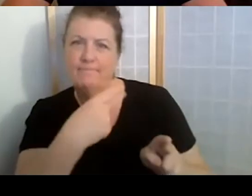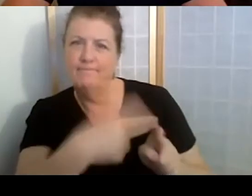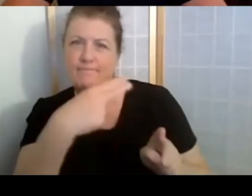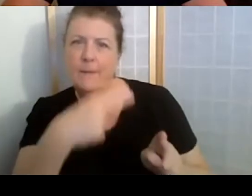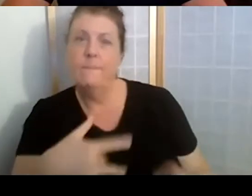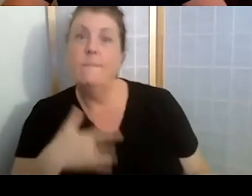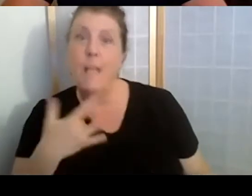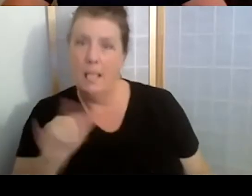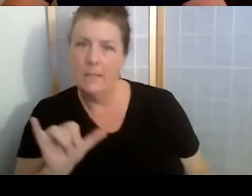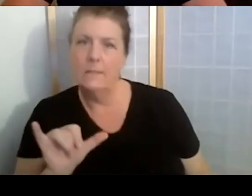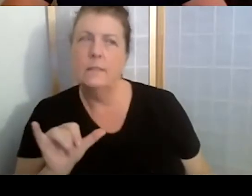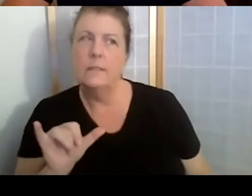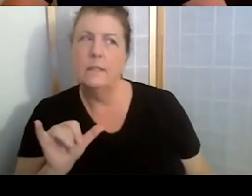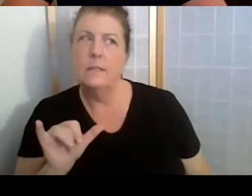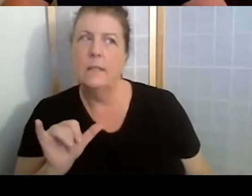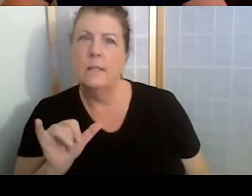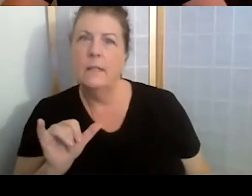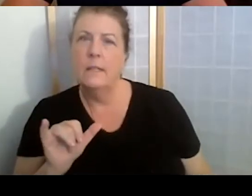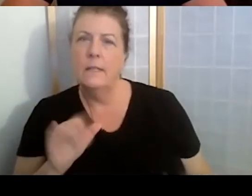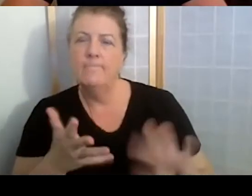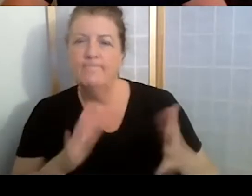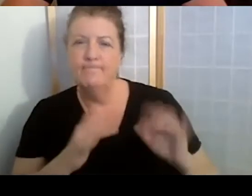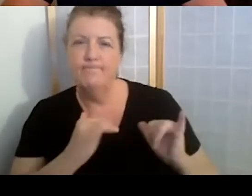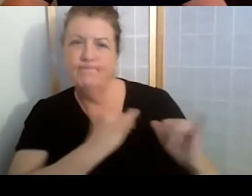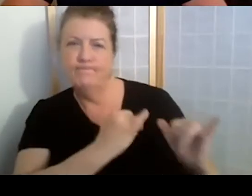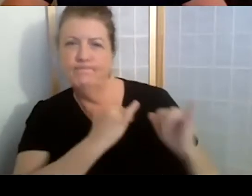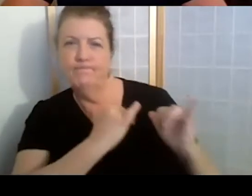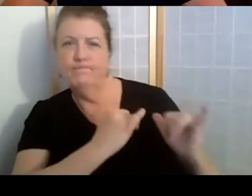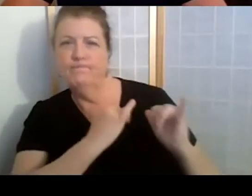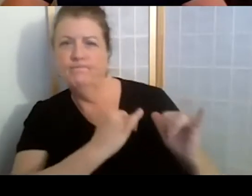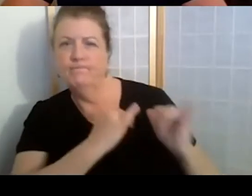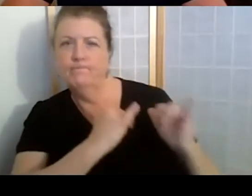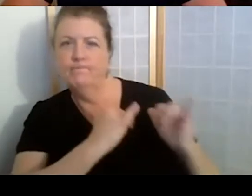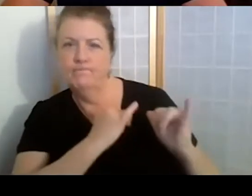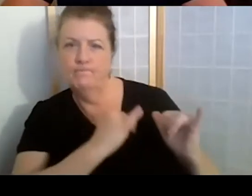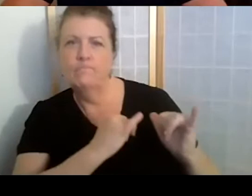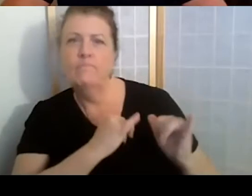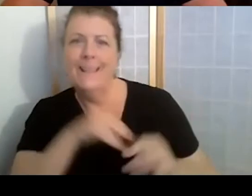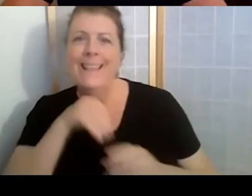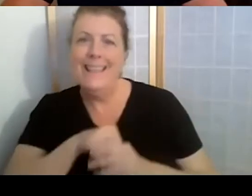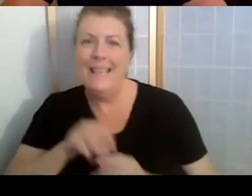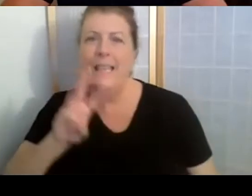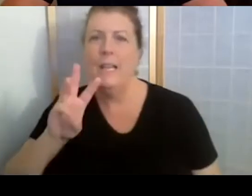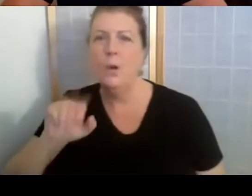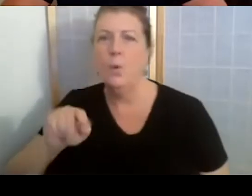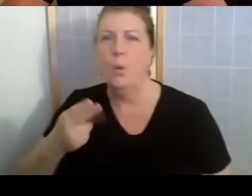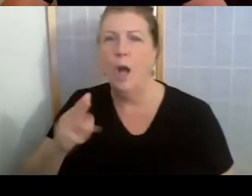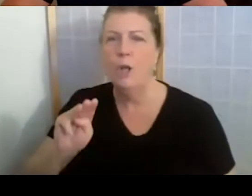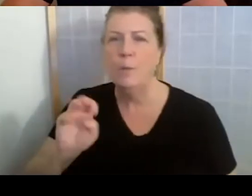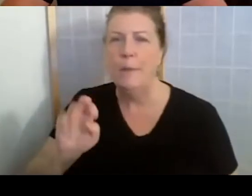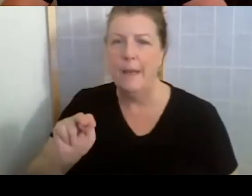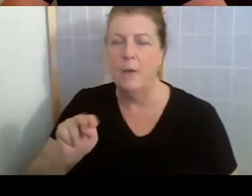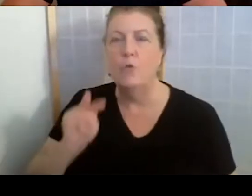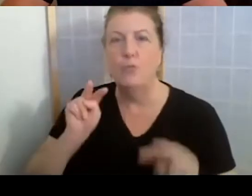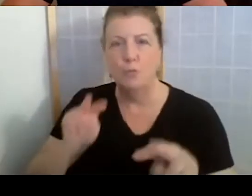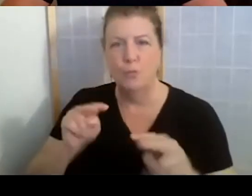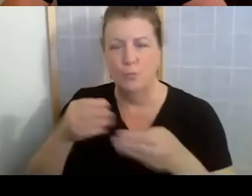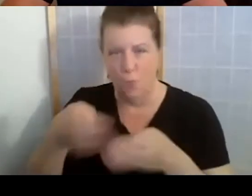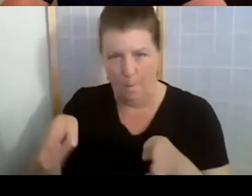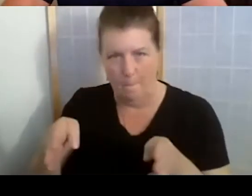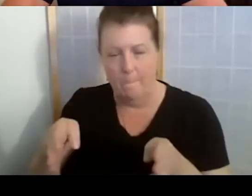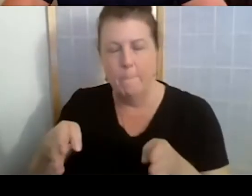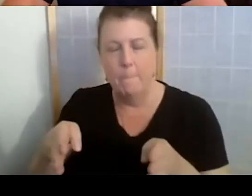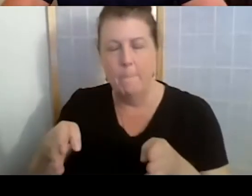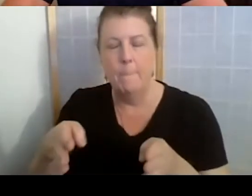of my experience in the Watchmen room, which is that, you know, I think that